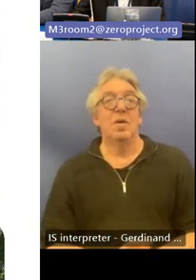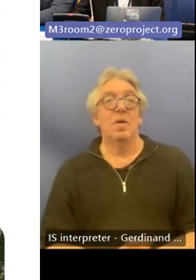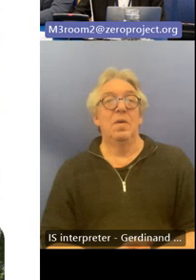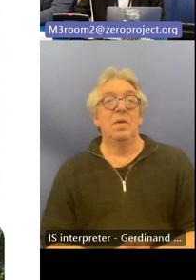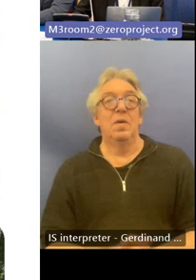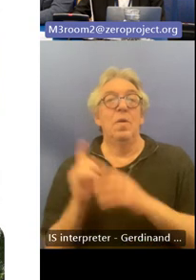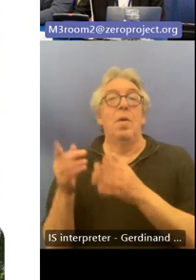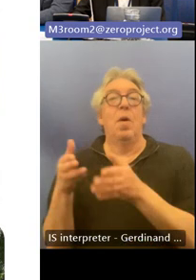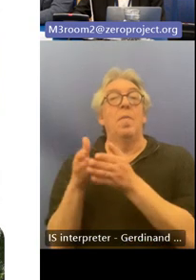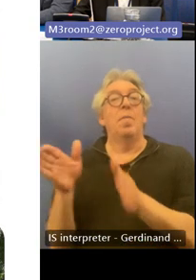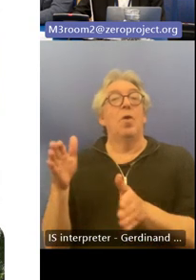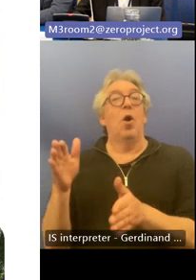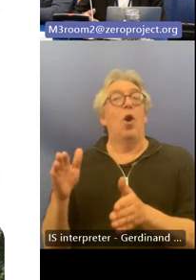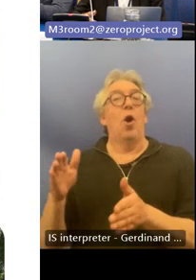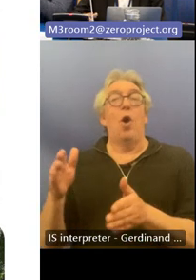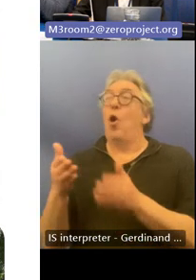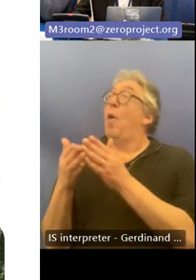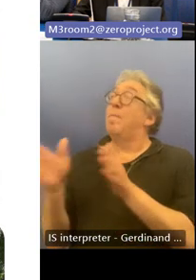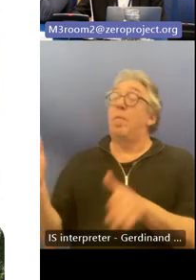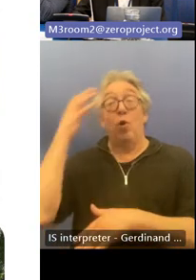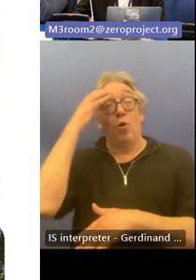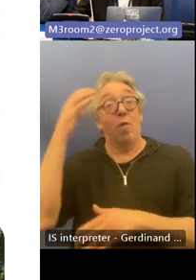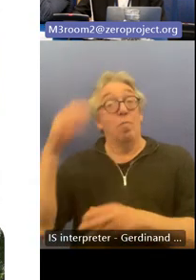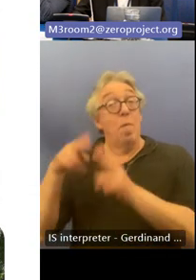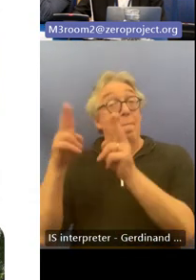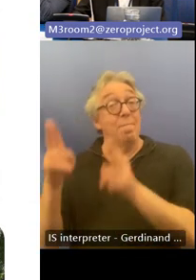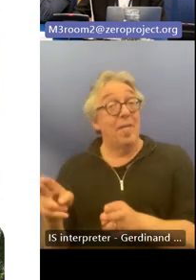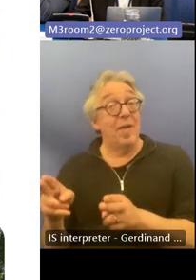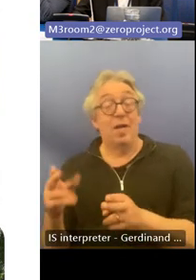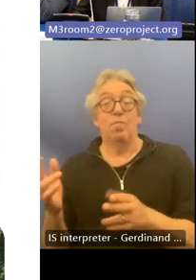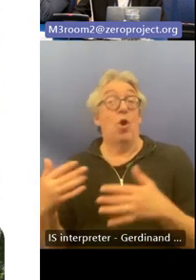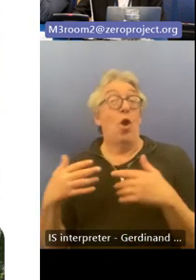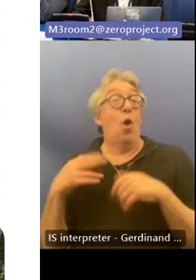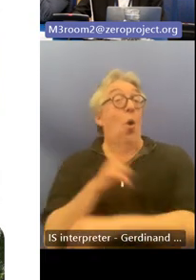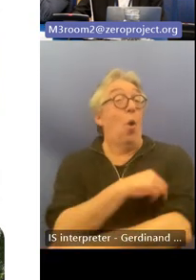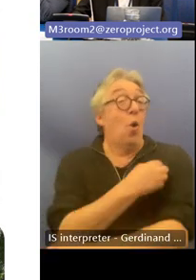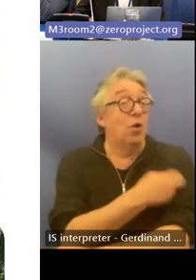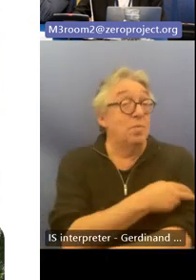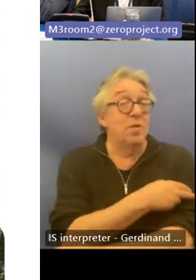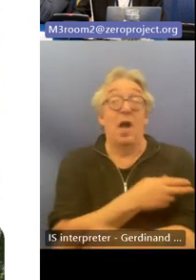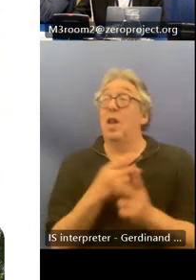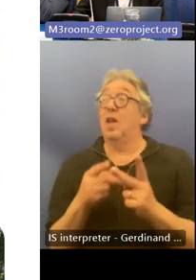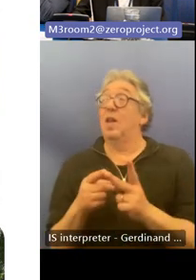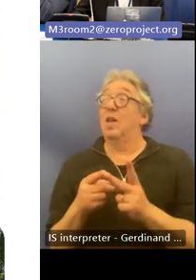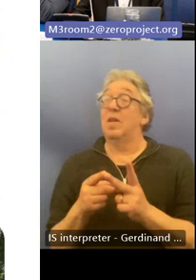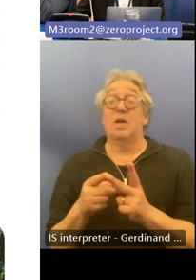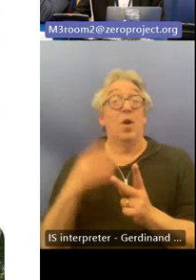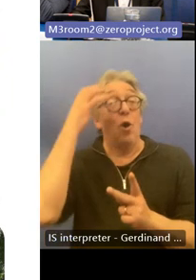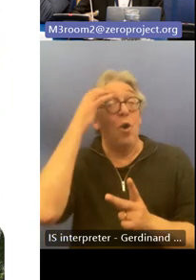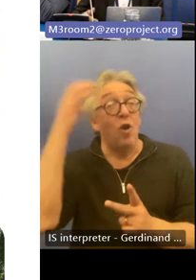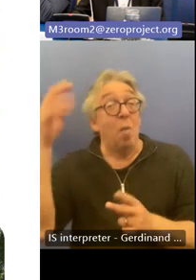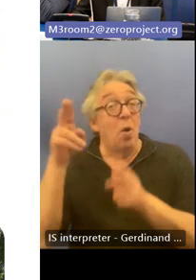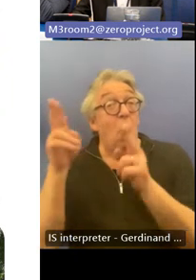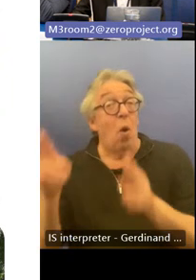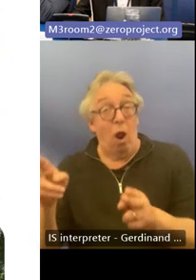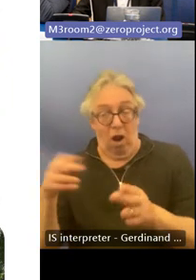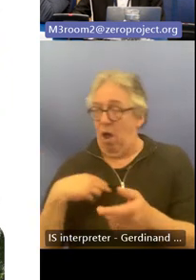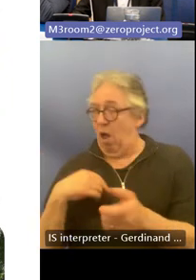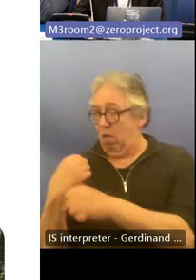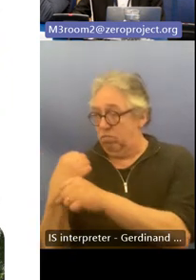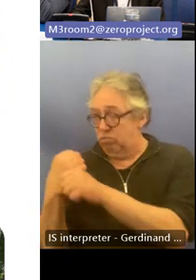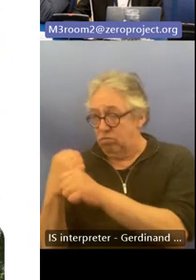as well, public building as well, like health center and commune hall. The DSP also build the